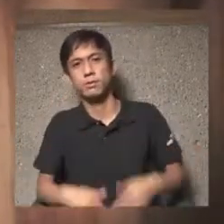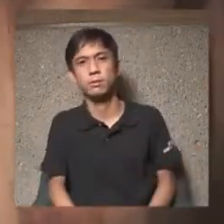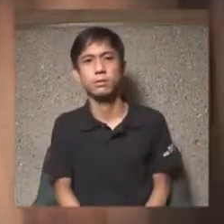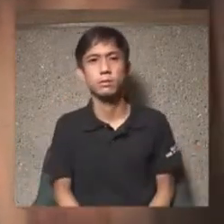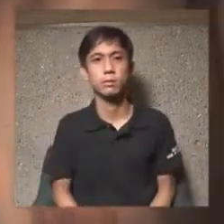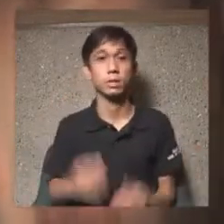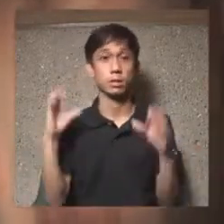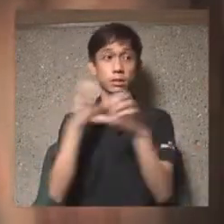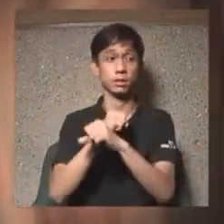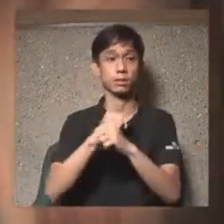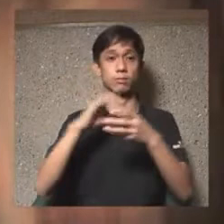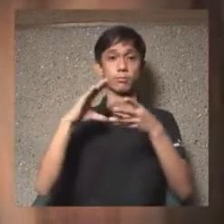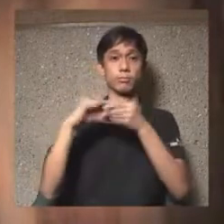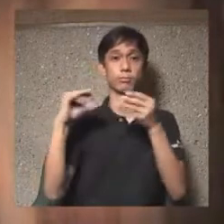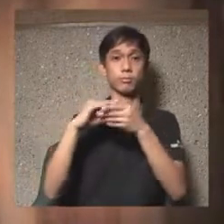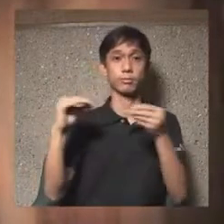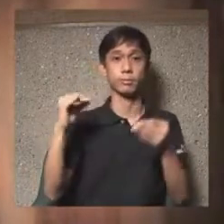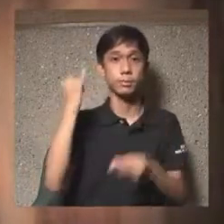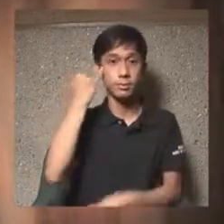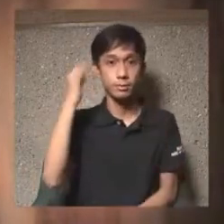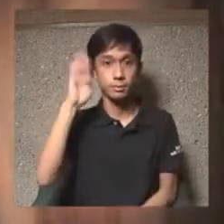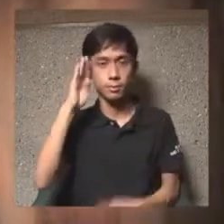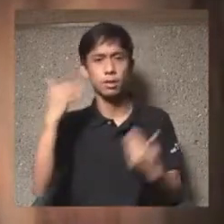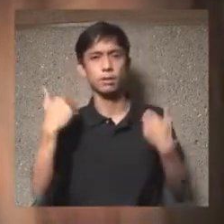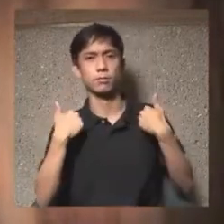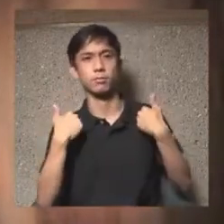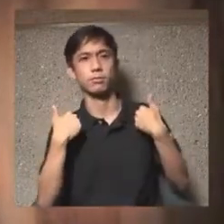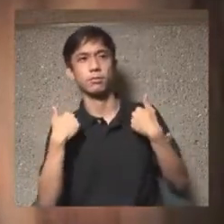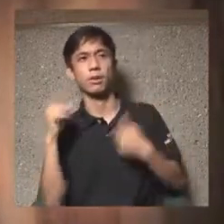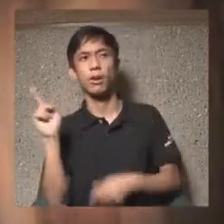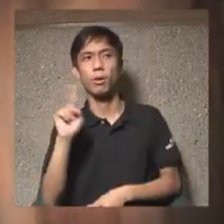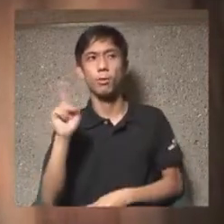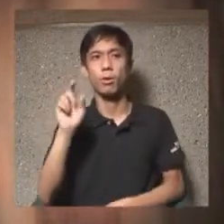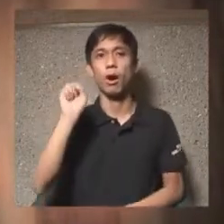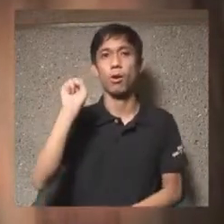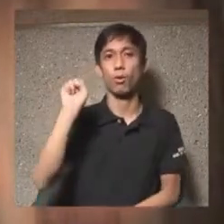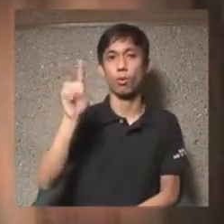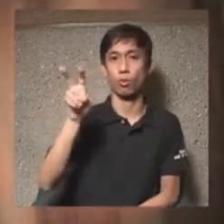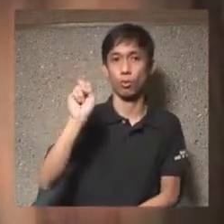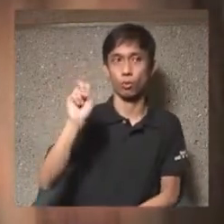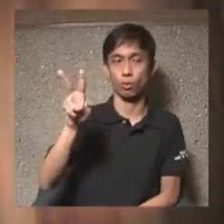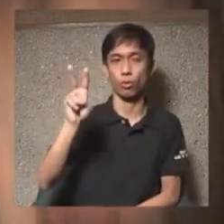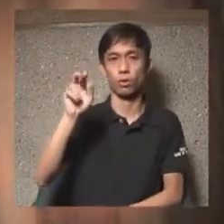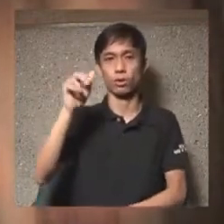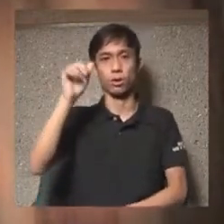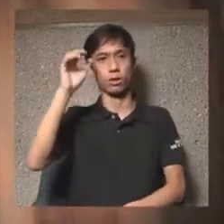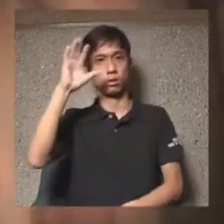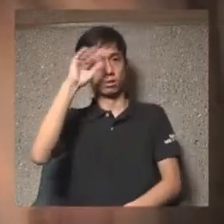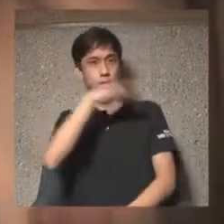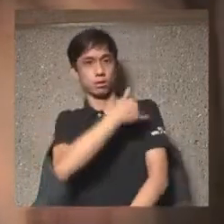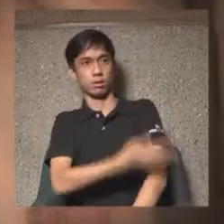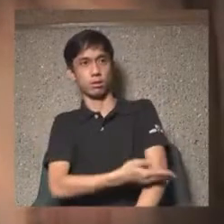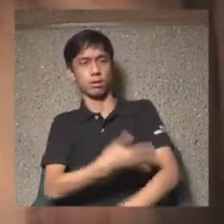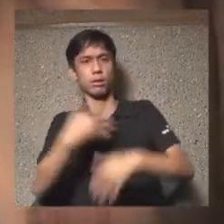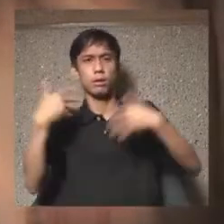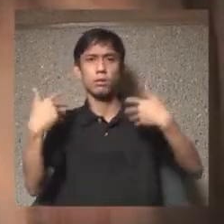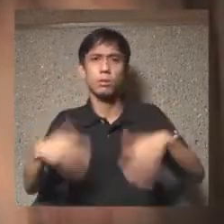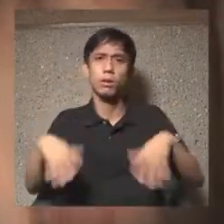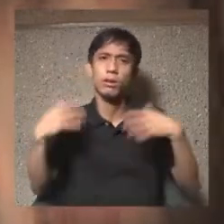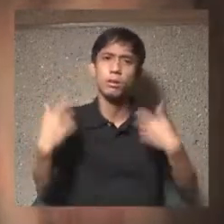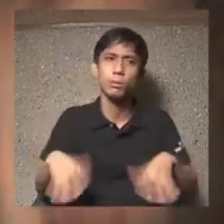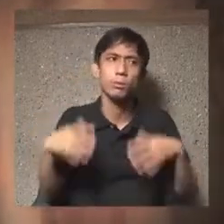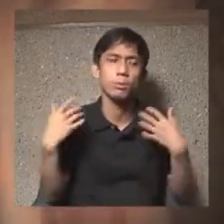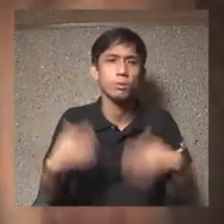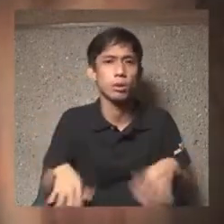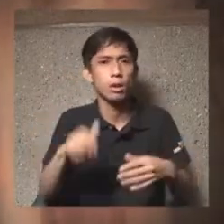have 12 sons. Woohoo! 4 wives, 12 sons. Wow. But those 12 sons, kept on fighting one